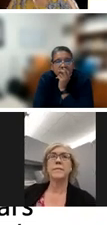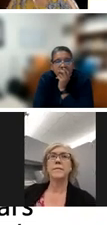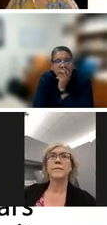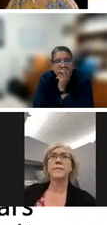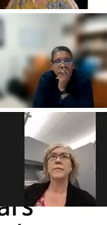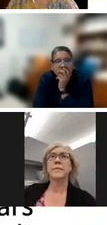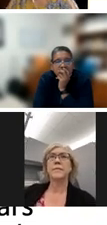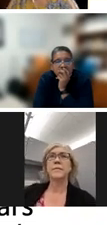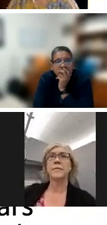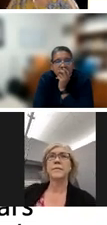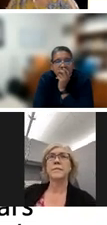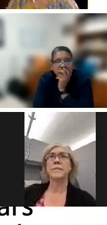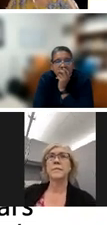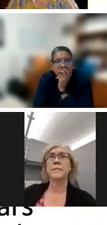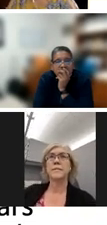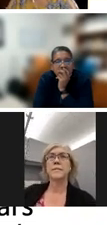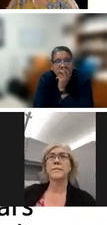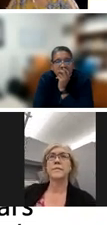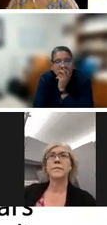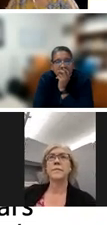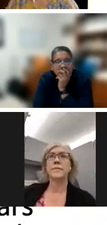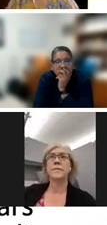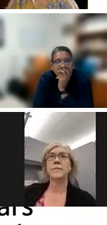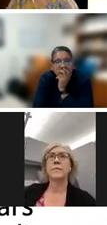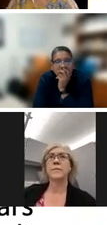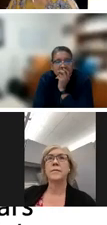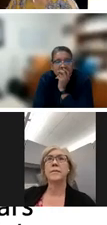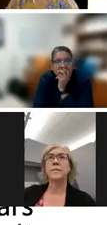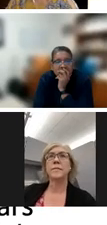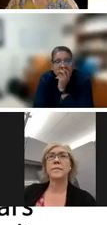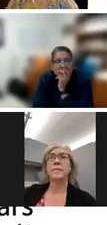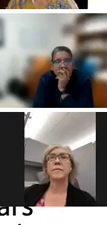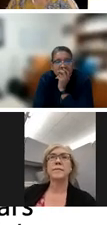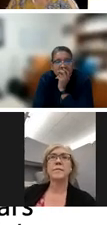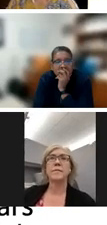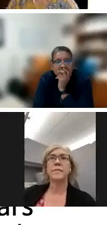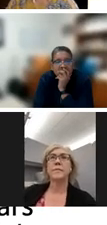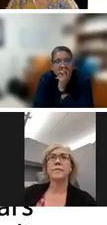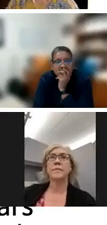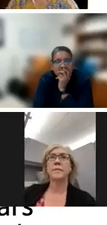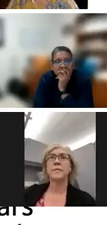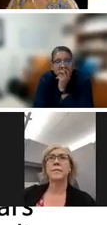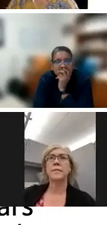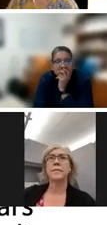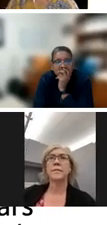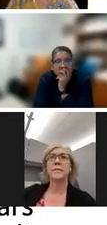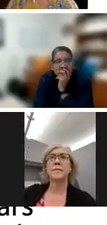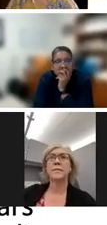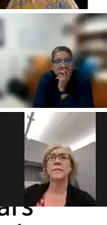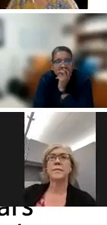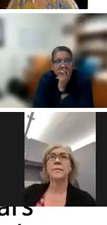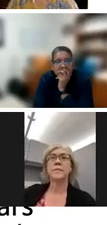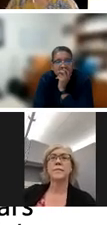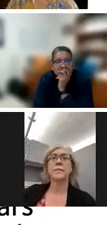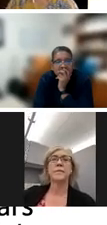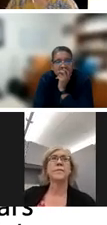those services. And Julie Davis Jaffe is Workforce Development Manager for SETA and Sacramento Works. Across all